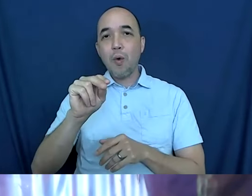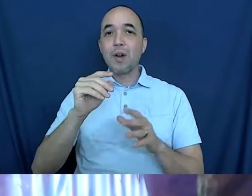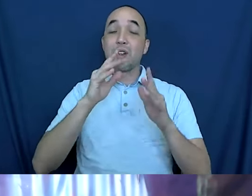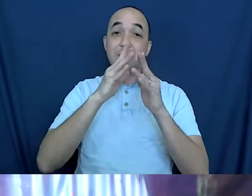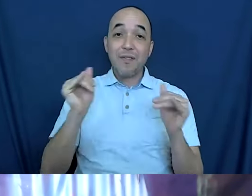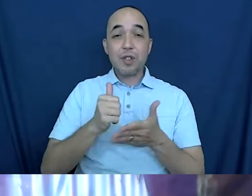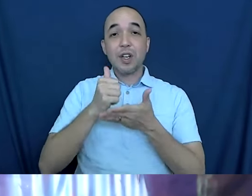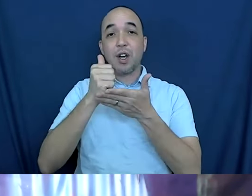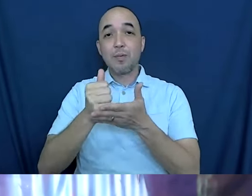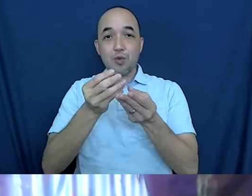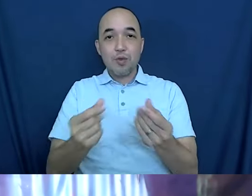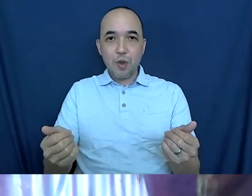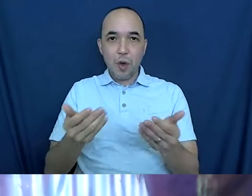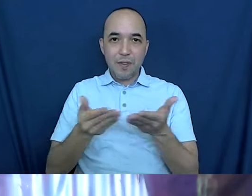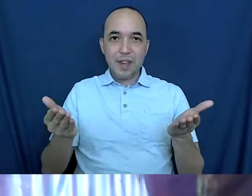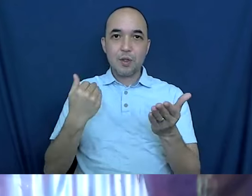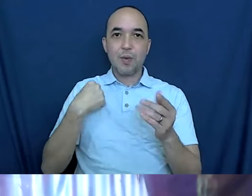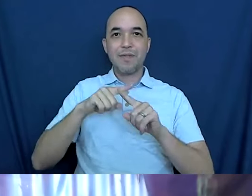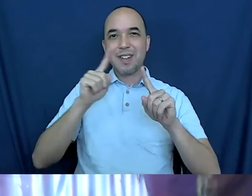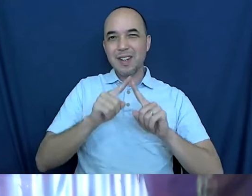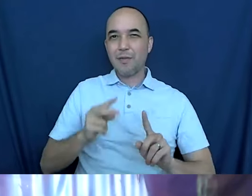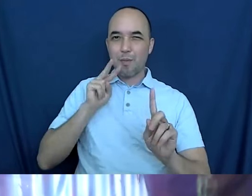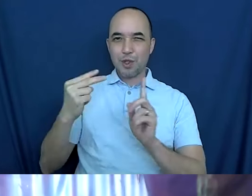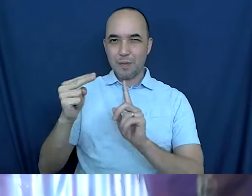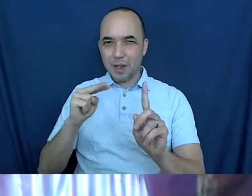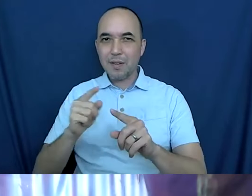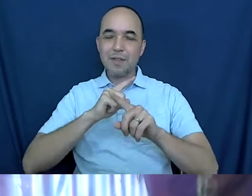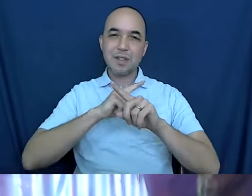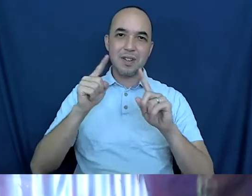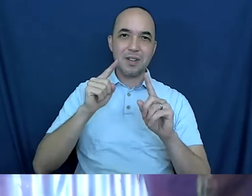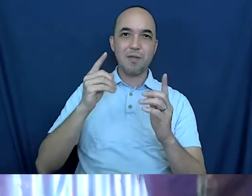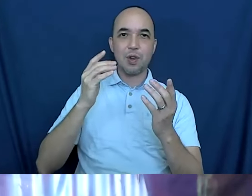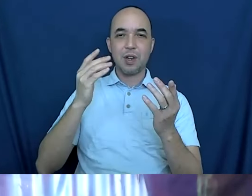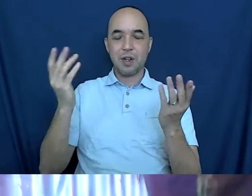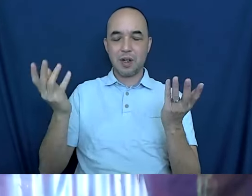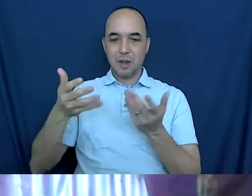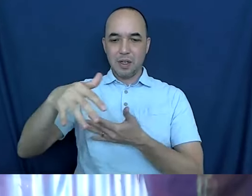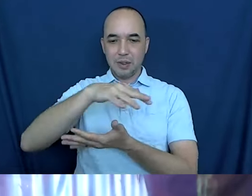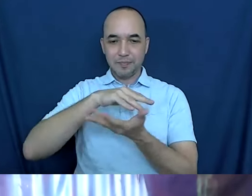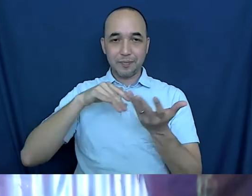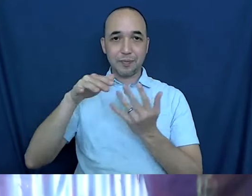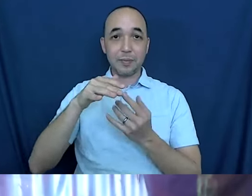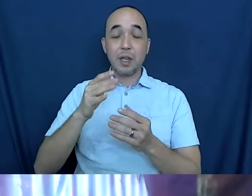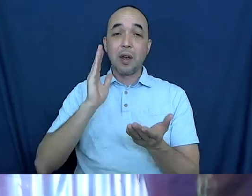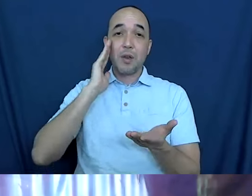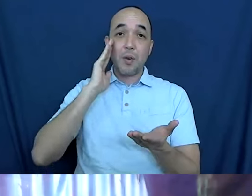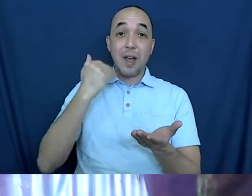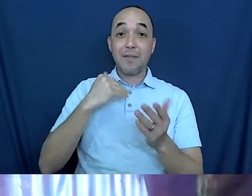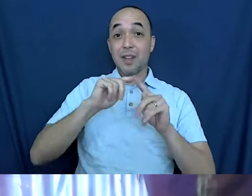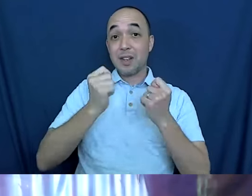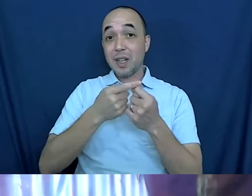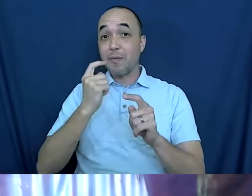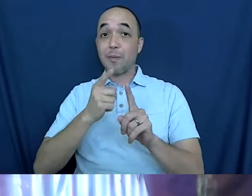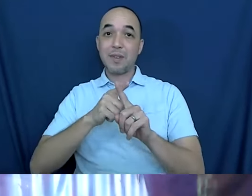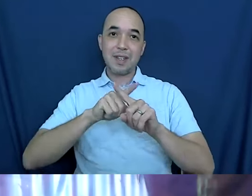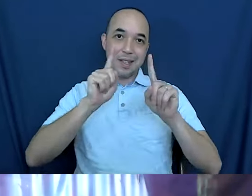view. You know, and we've been talking about this with GISH for a long time, being made up of a team from different countries, different